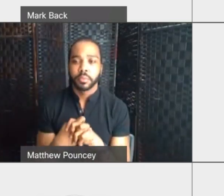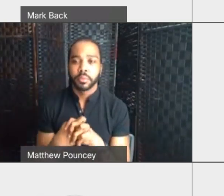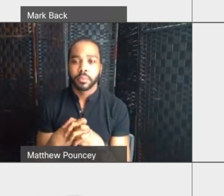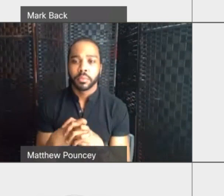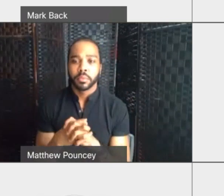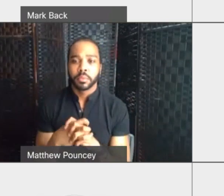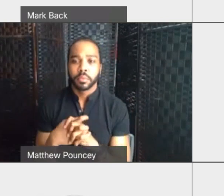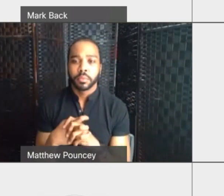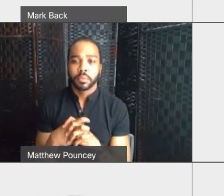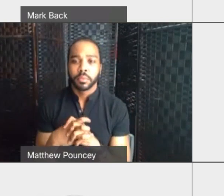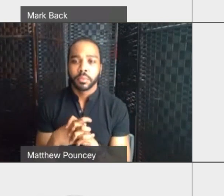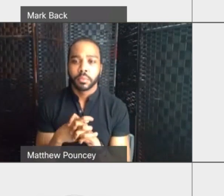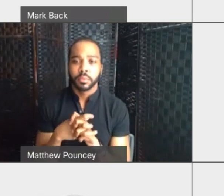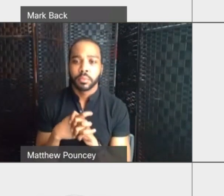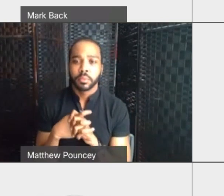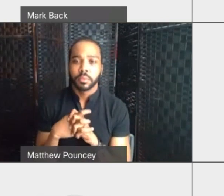Oh.